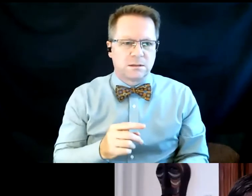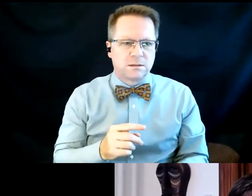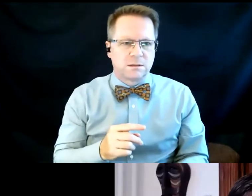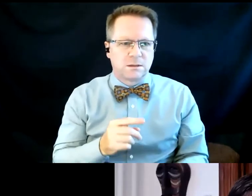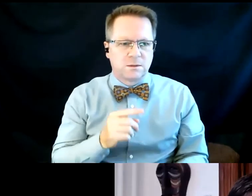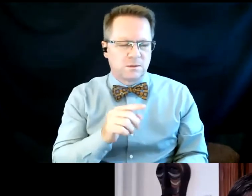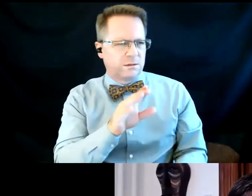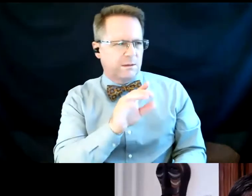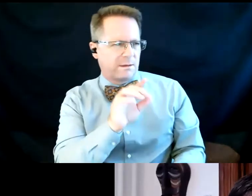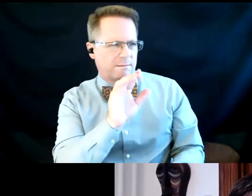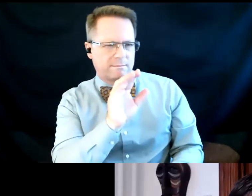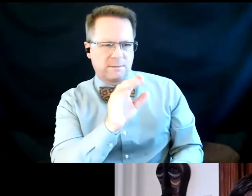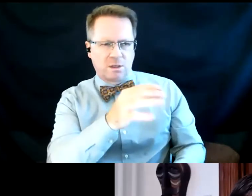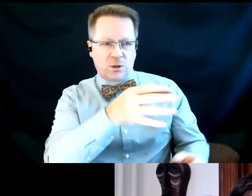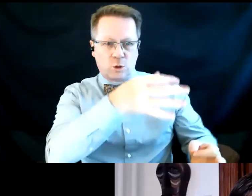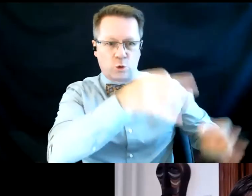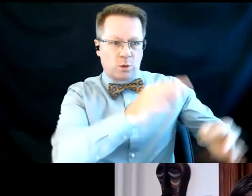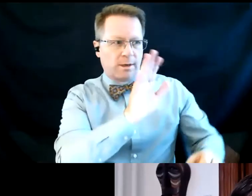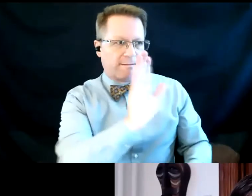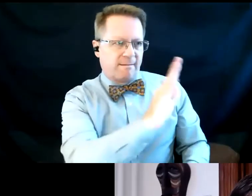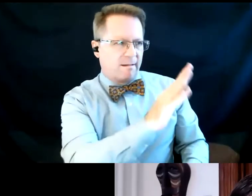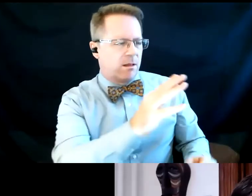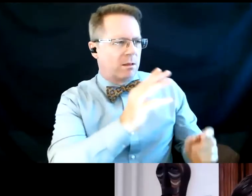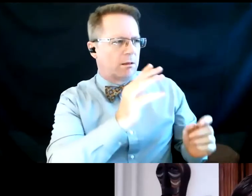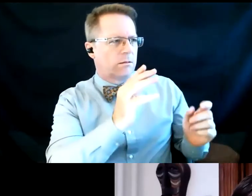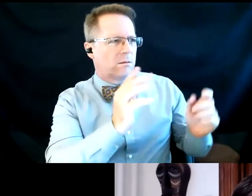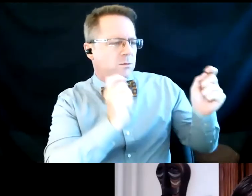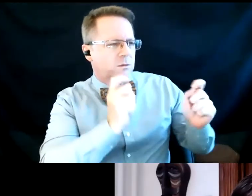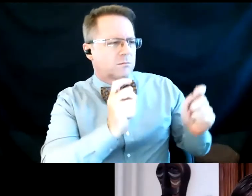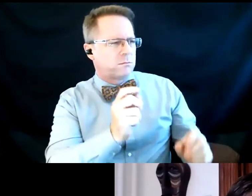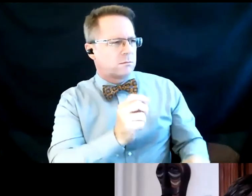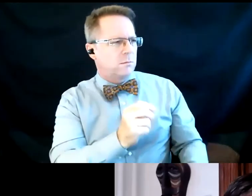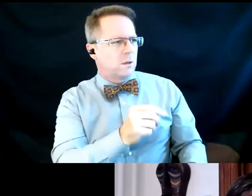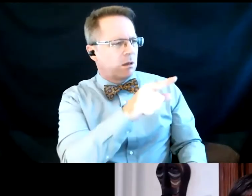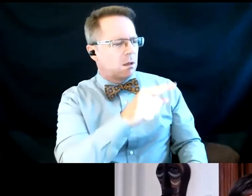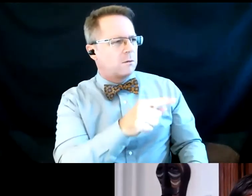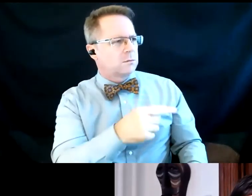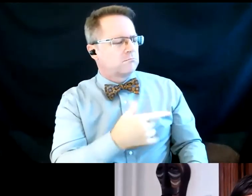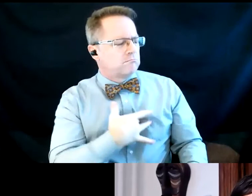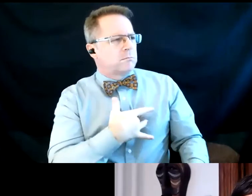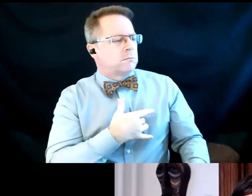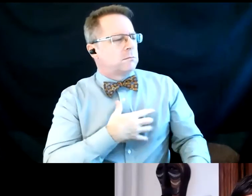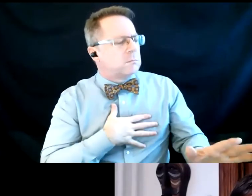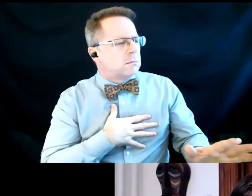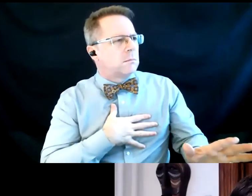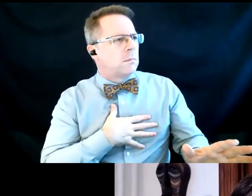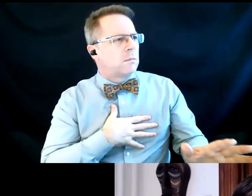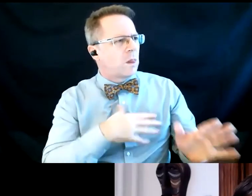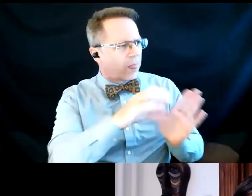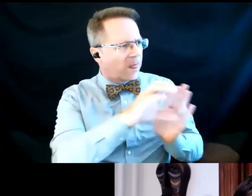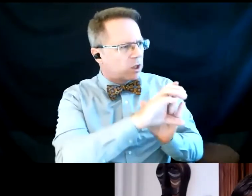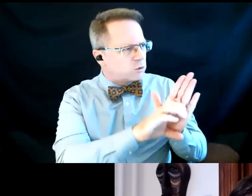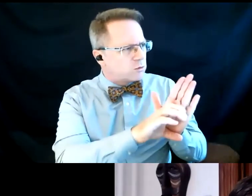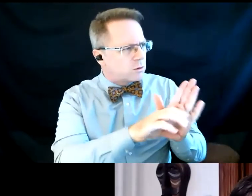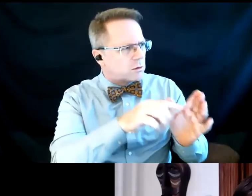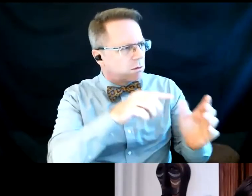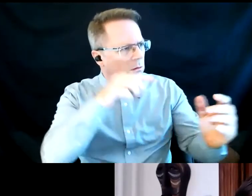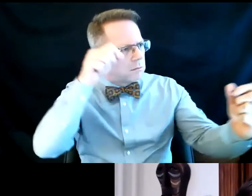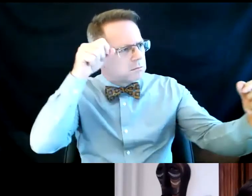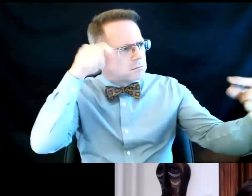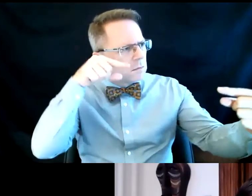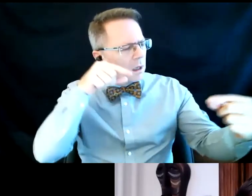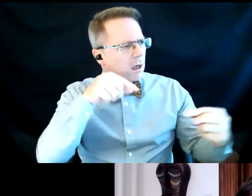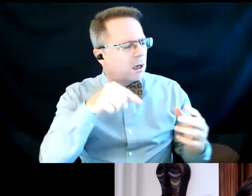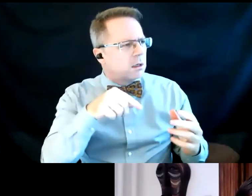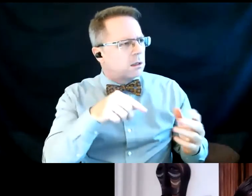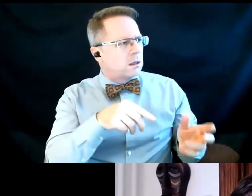justices who seem to understand that this is clearly against the text of the Constitution, but I do think it's possible that we could technically lose